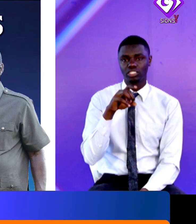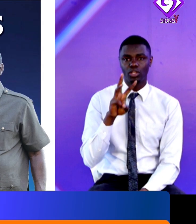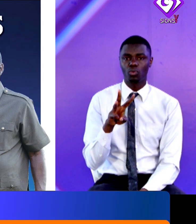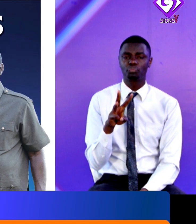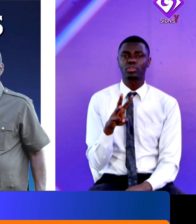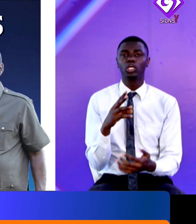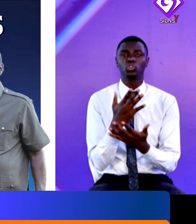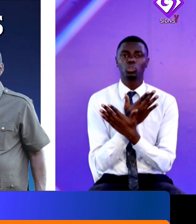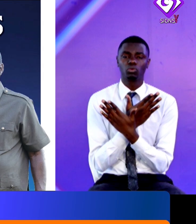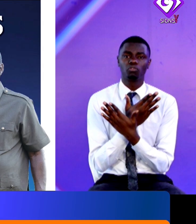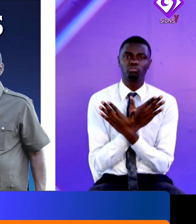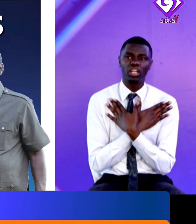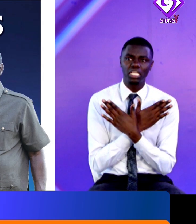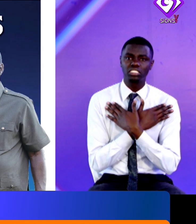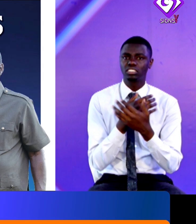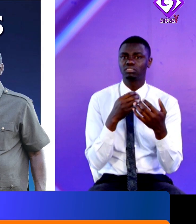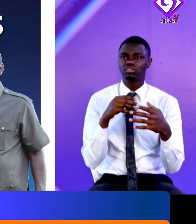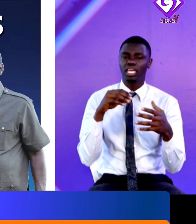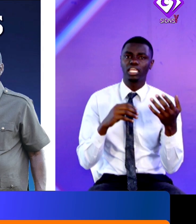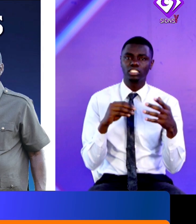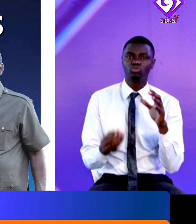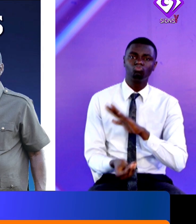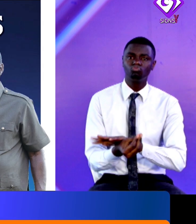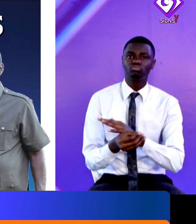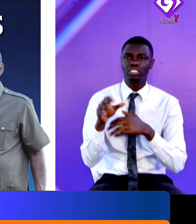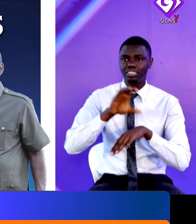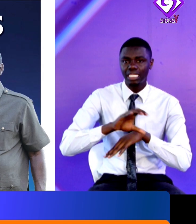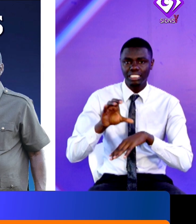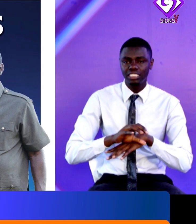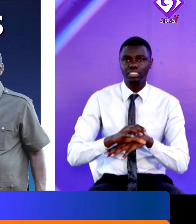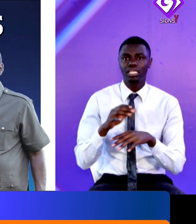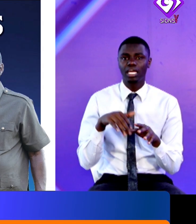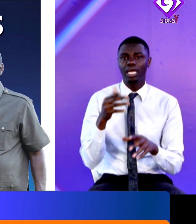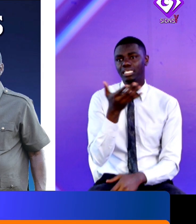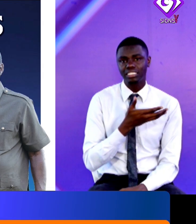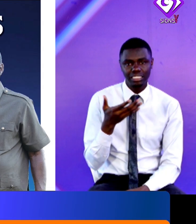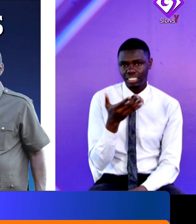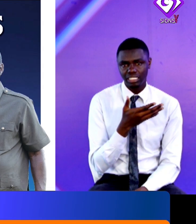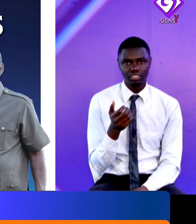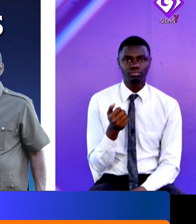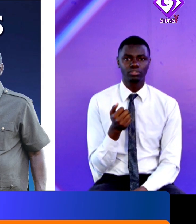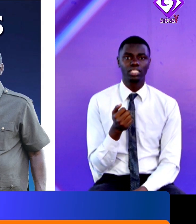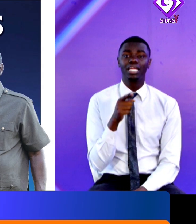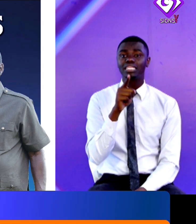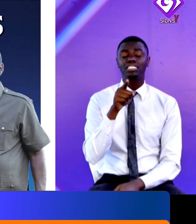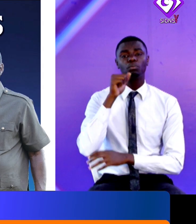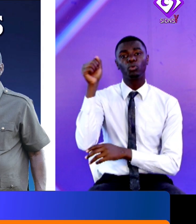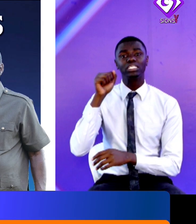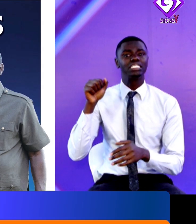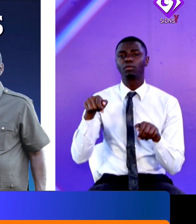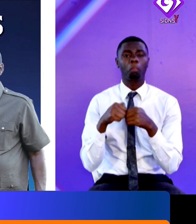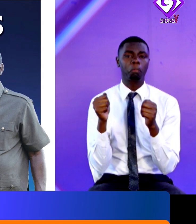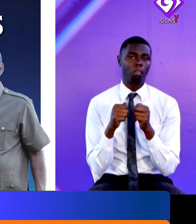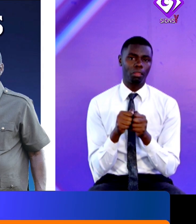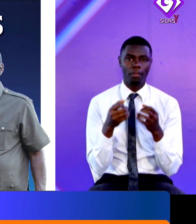handouts at churches and stadiums, cloaked as generosity, reek of patronage politics.